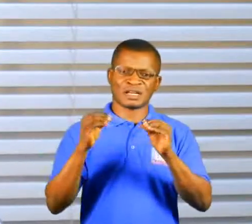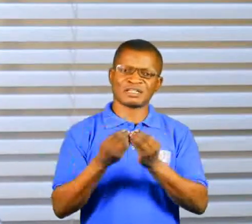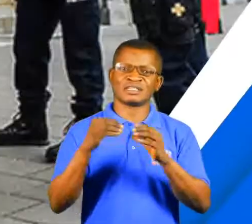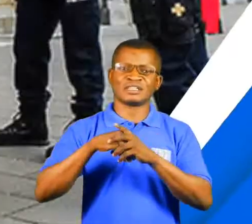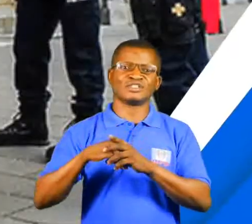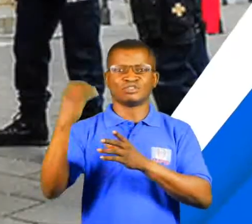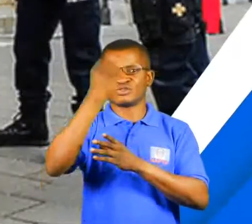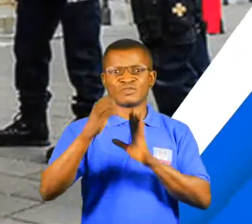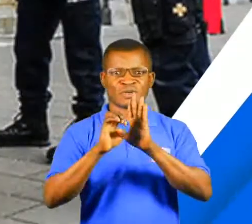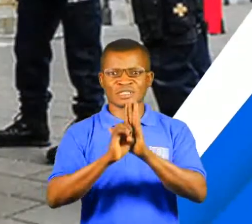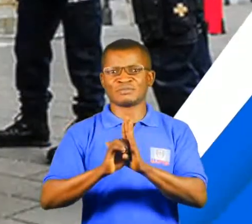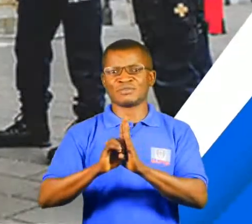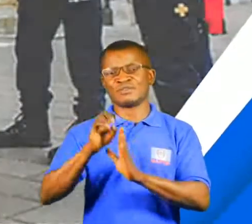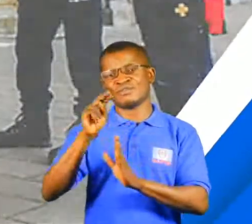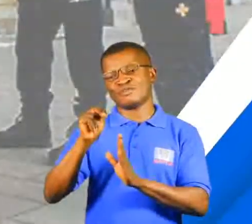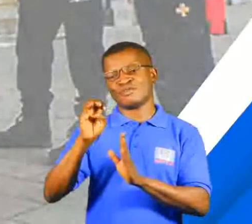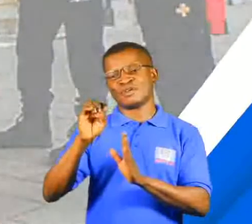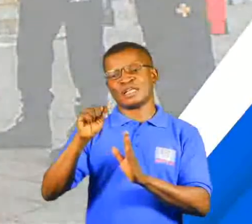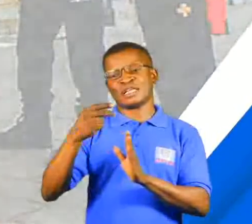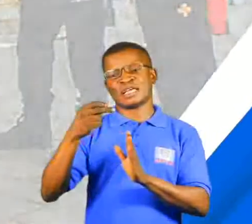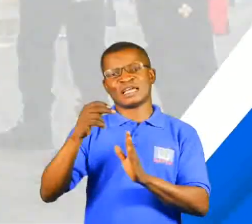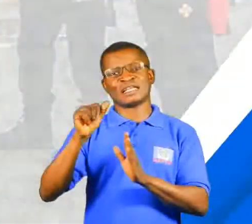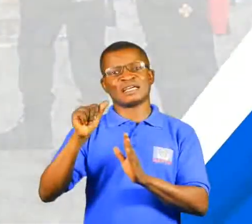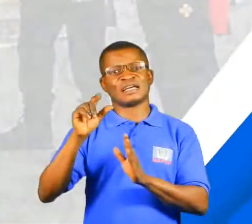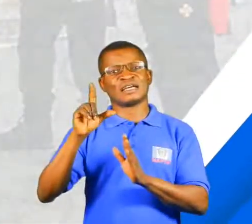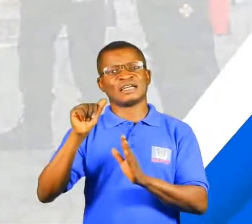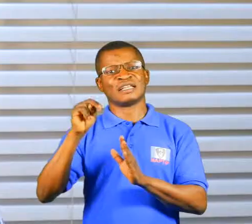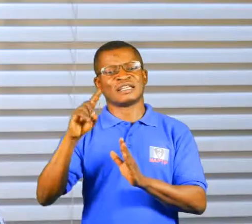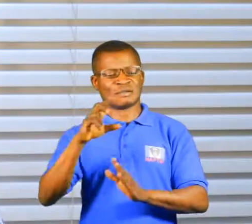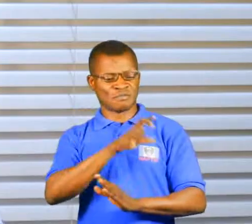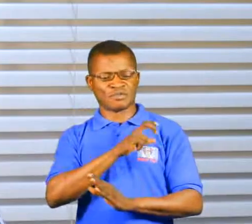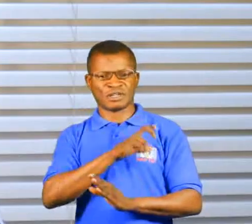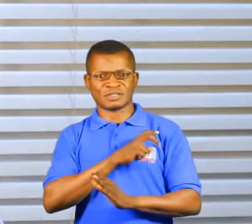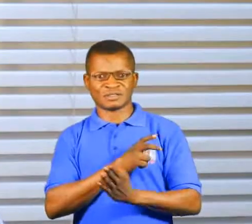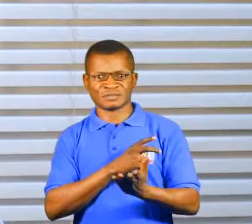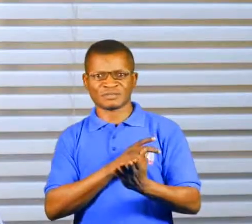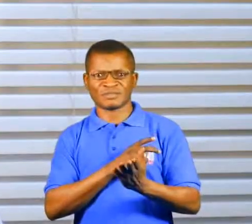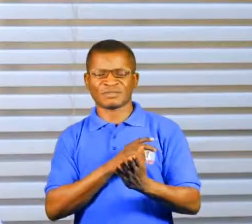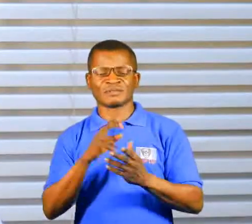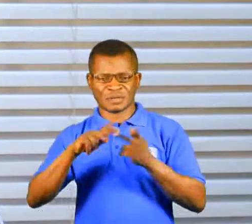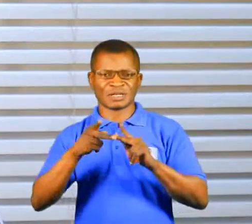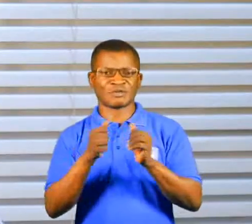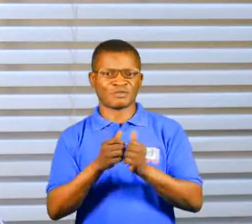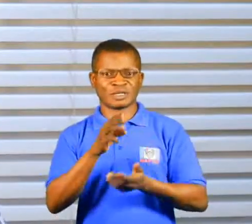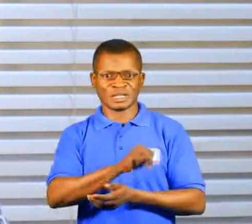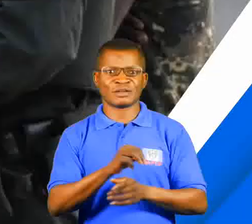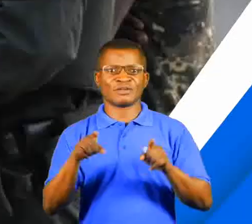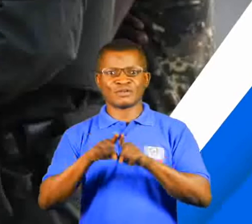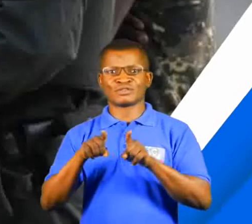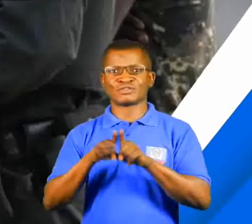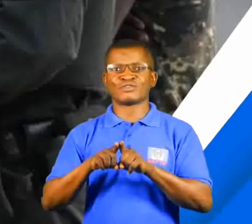with the KLPD, that is the Netherlands police. We partner with